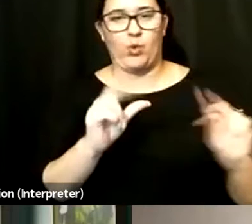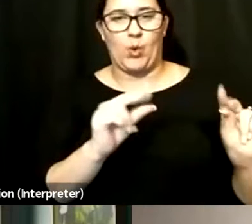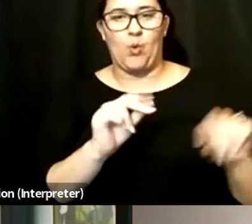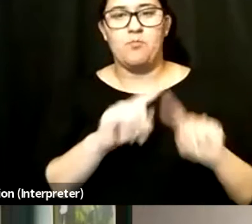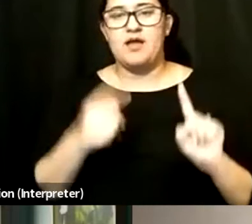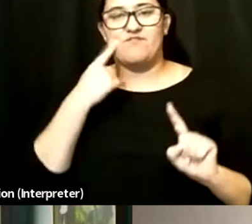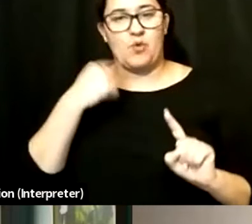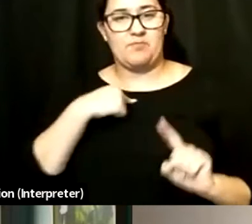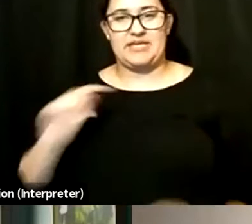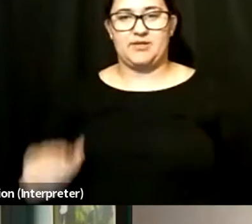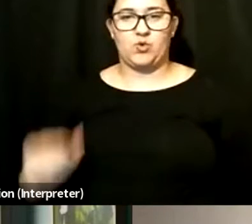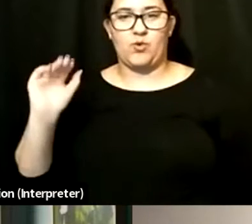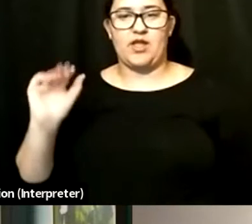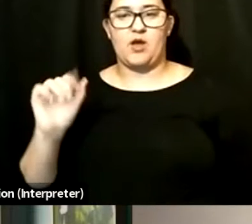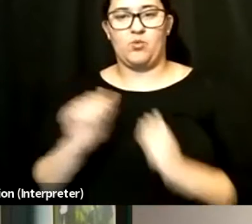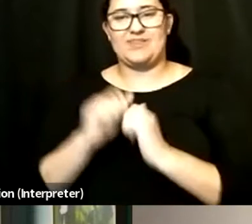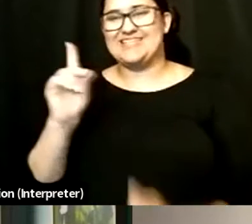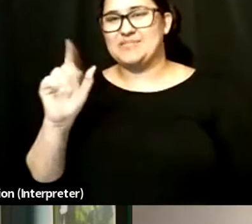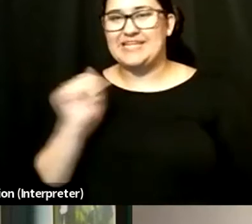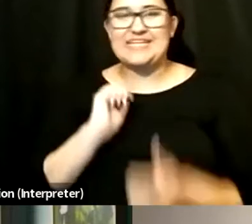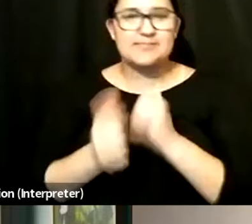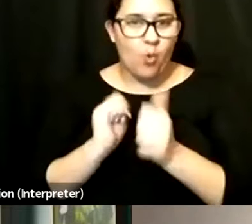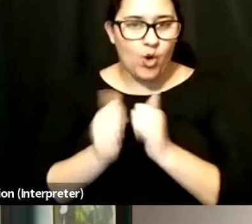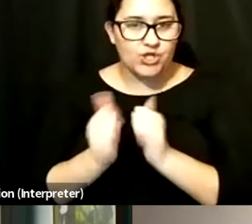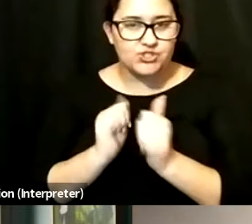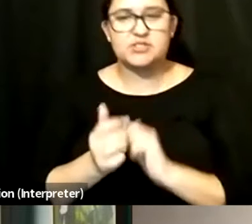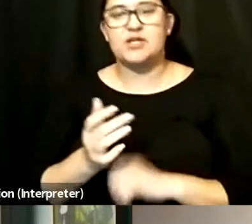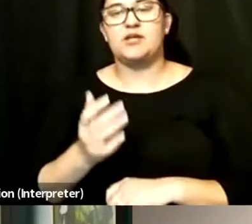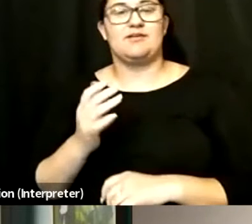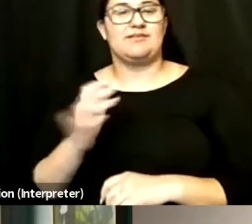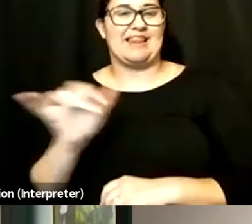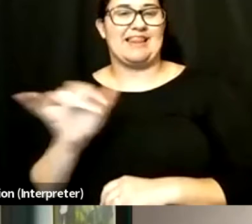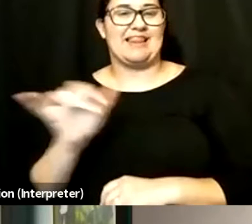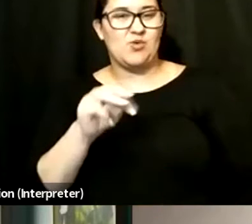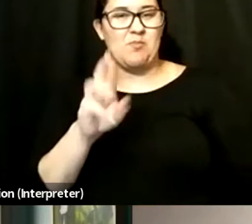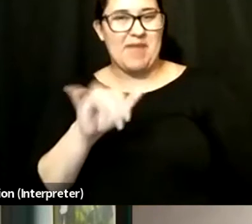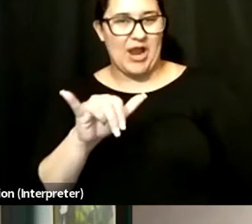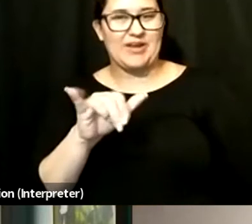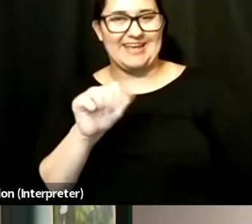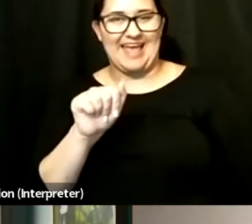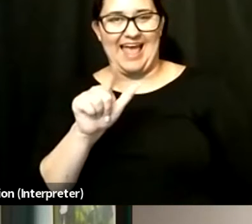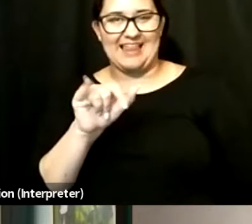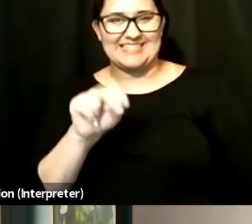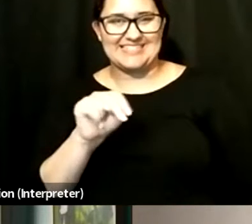in disability sports, much like you, Mary Allison, we would always talk about